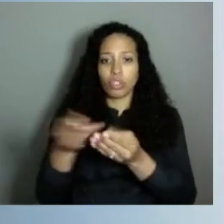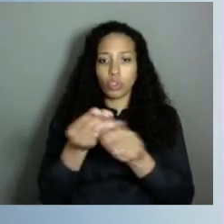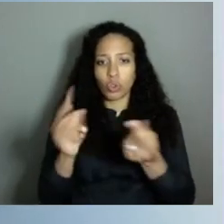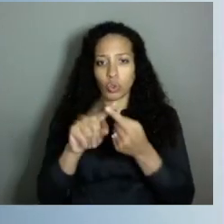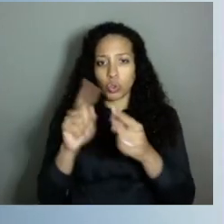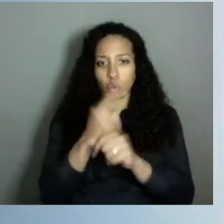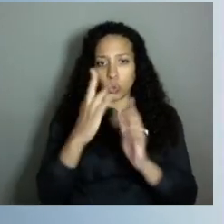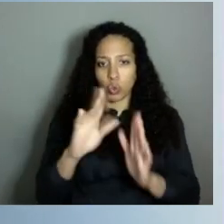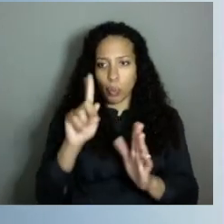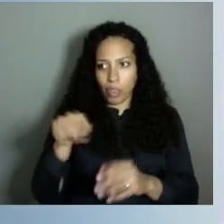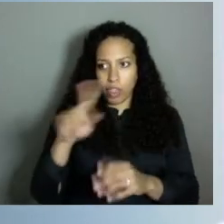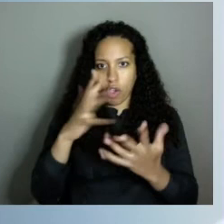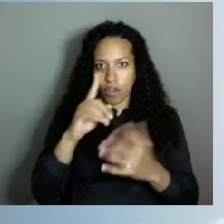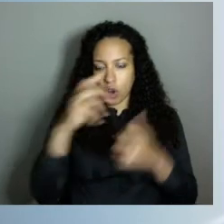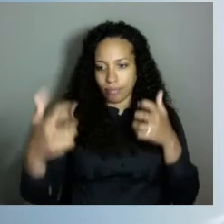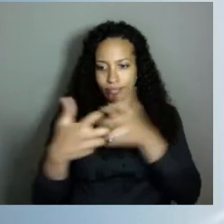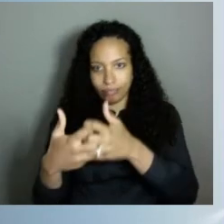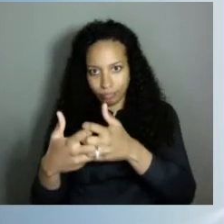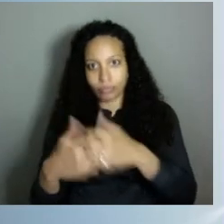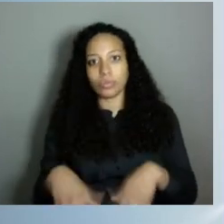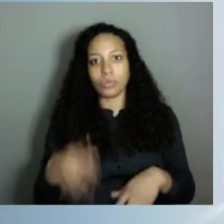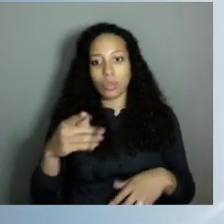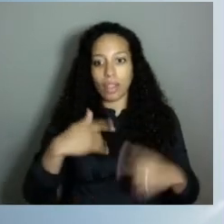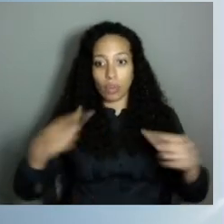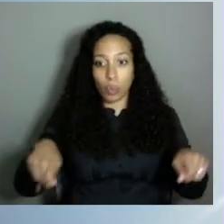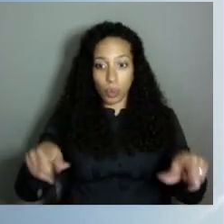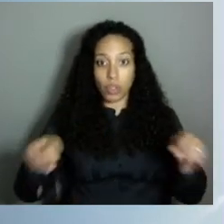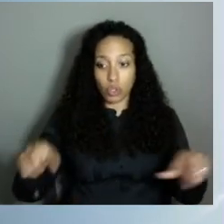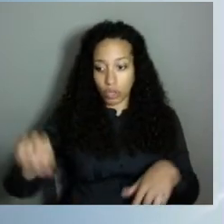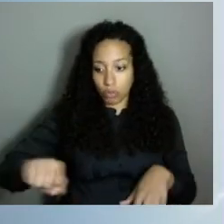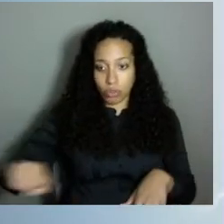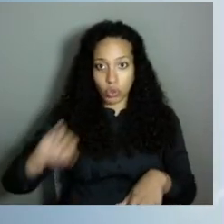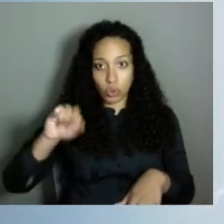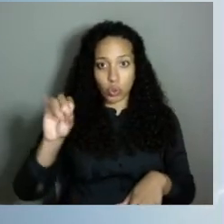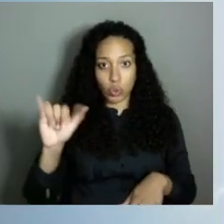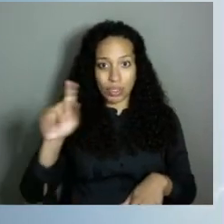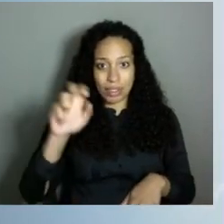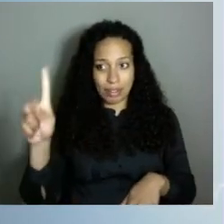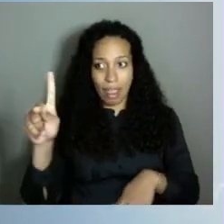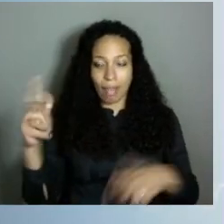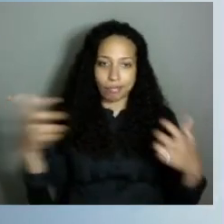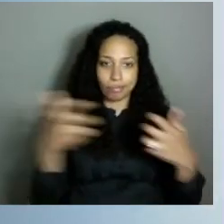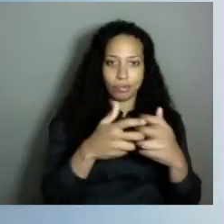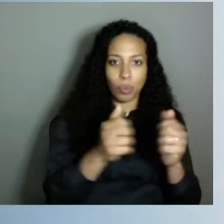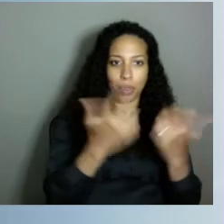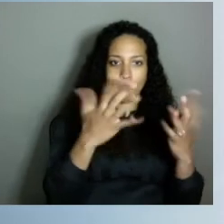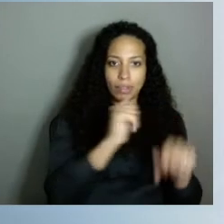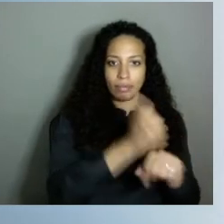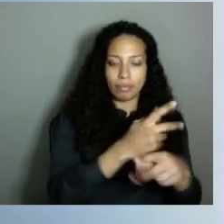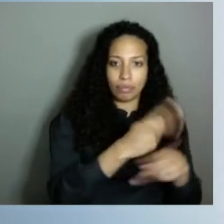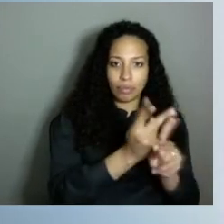interface to existing wheelchair joystick technology and products. And the intent here is to, instead of having someone have to buy a new